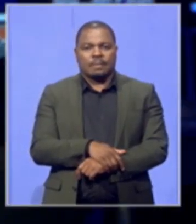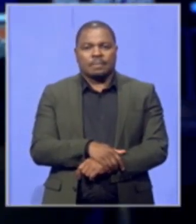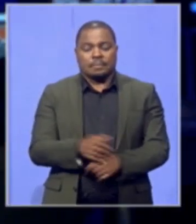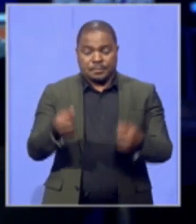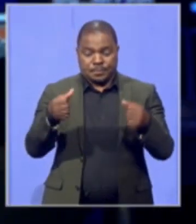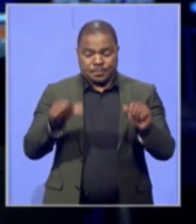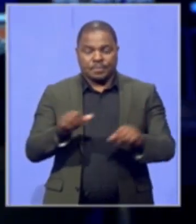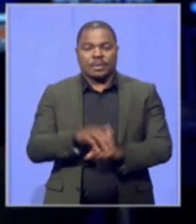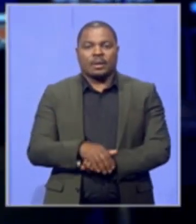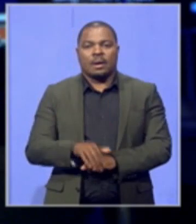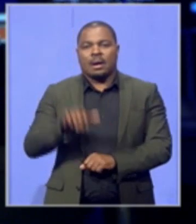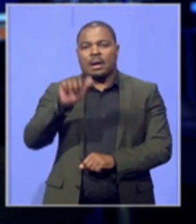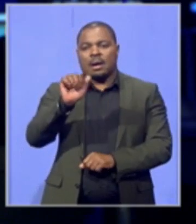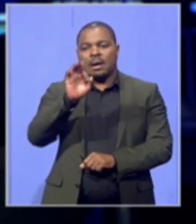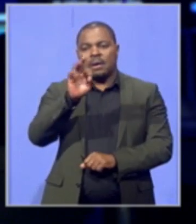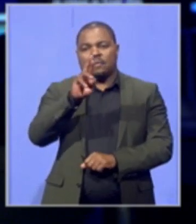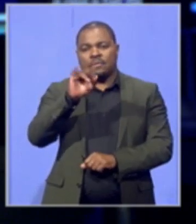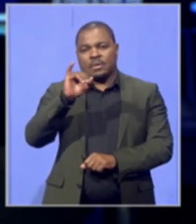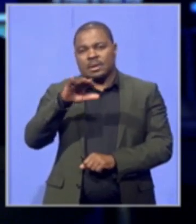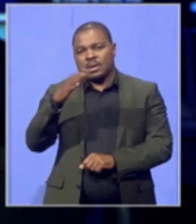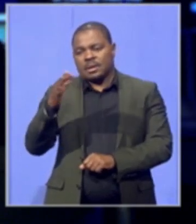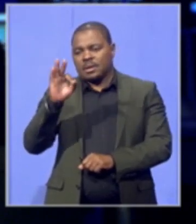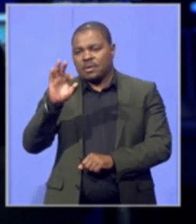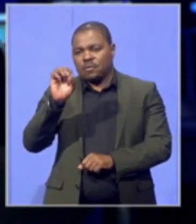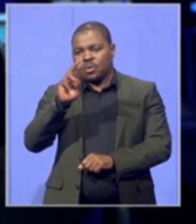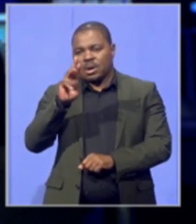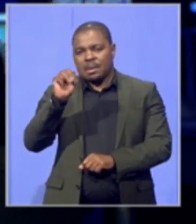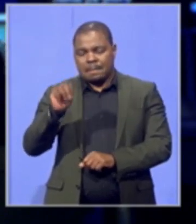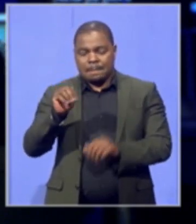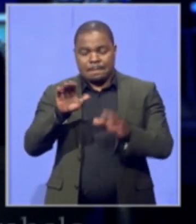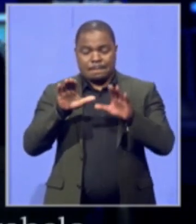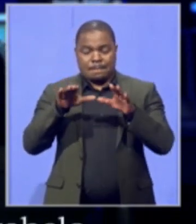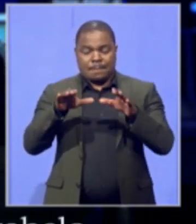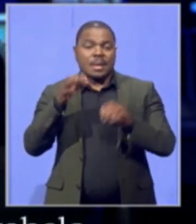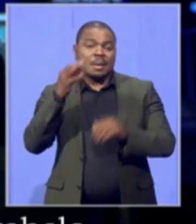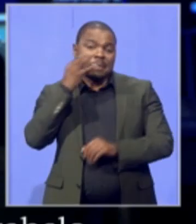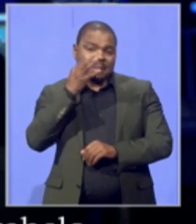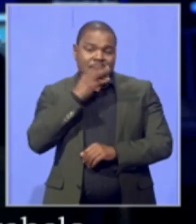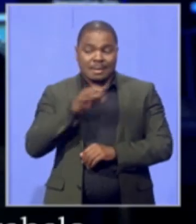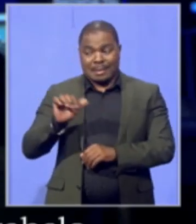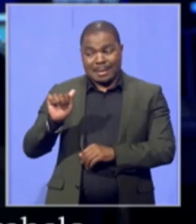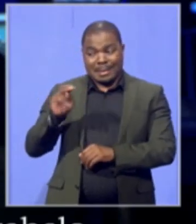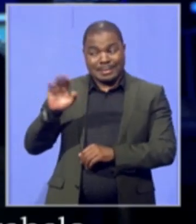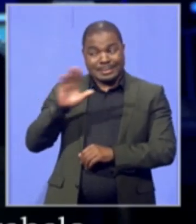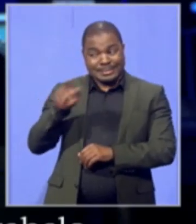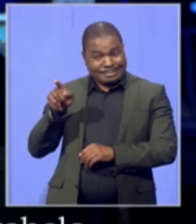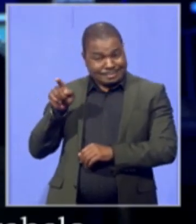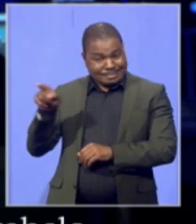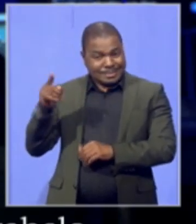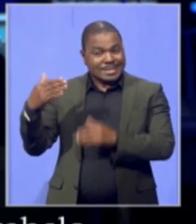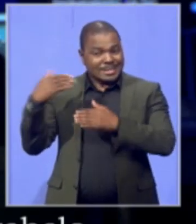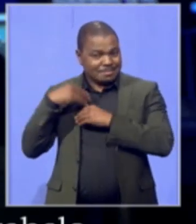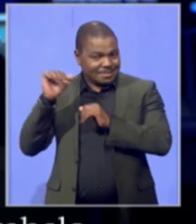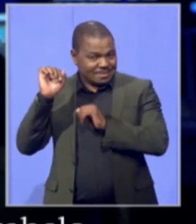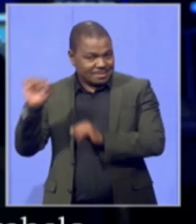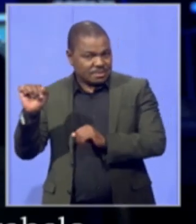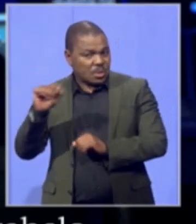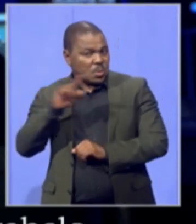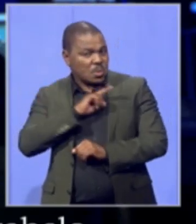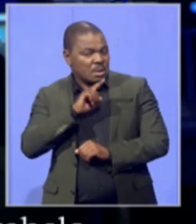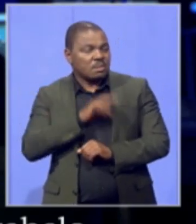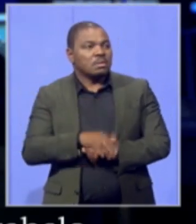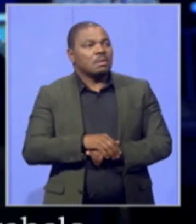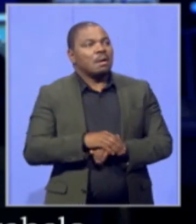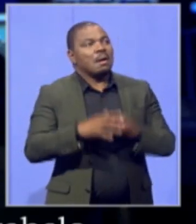Ka holeleng AfriForum e ntse e hatella ntlha ya yona ya hore ANC e tlameha ho jariswa boikarabelo ka ho dukeha